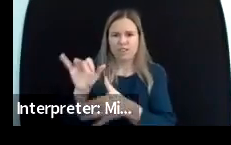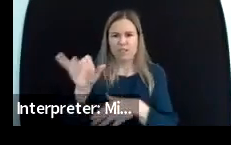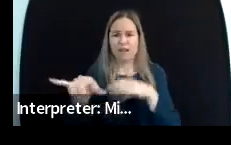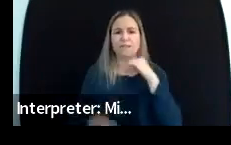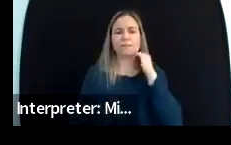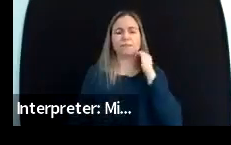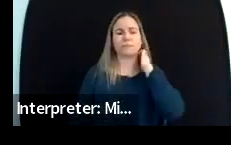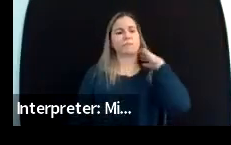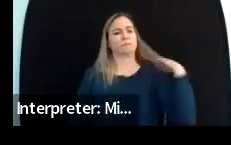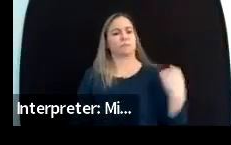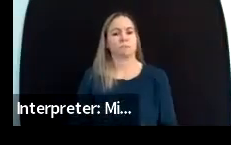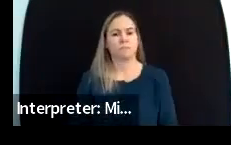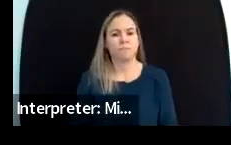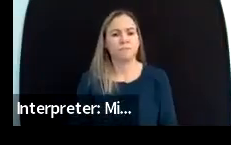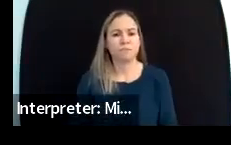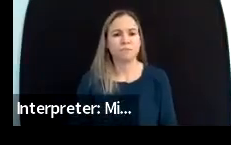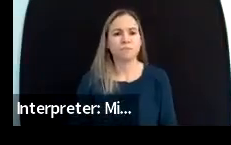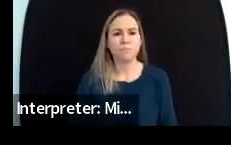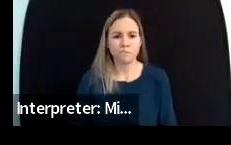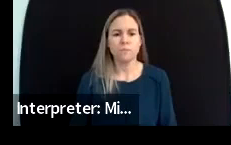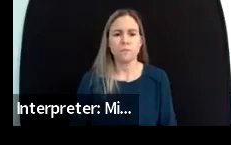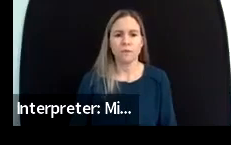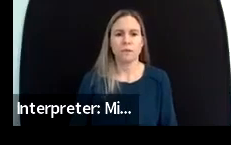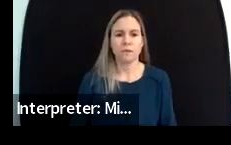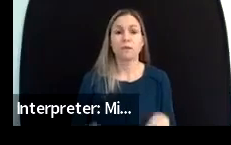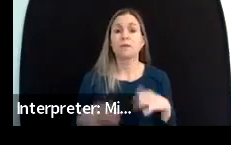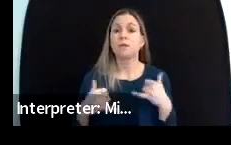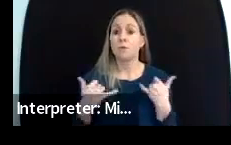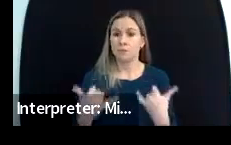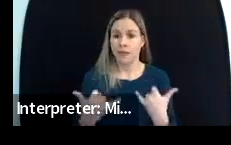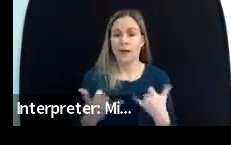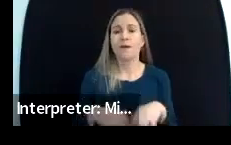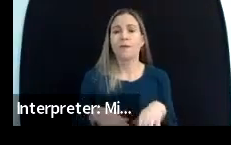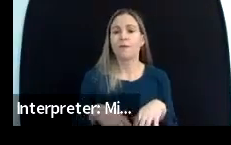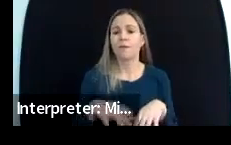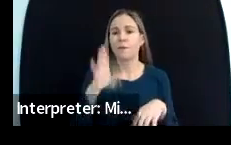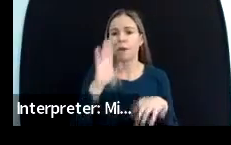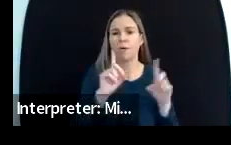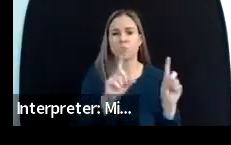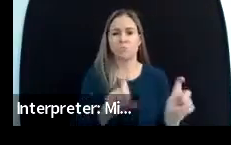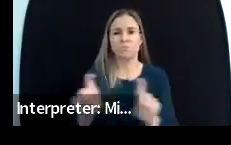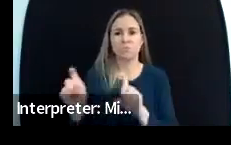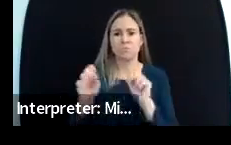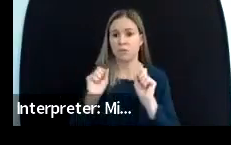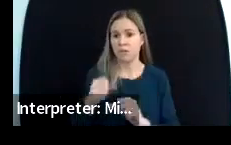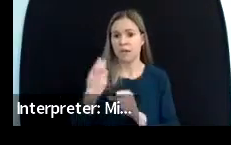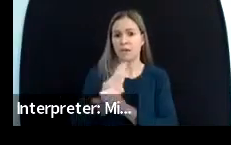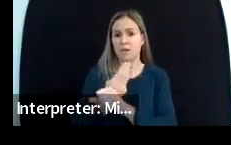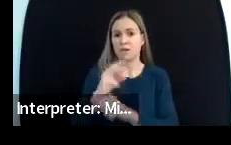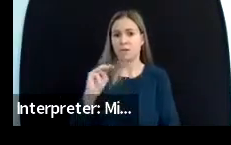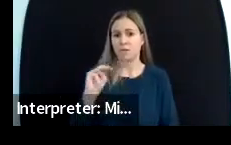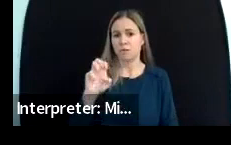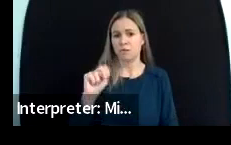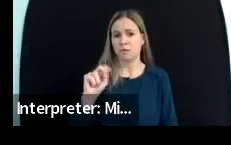So we wanted to ask, and Jody, do we want to do this in Mentimeter again, do you think?